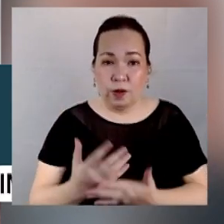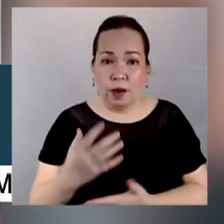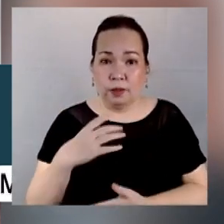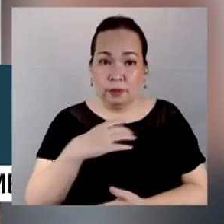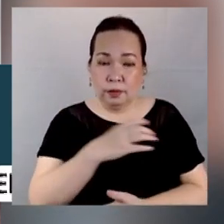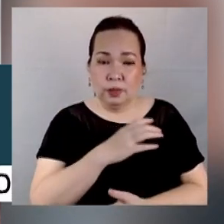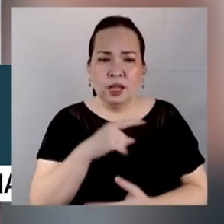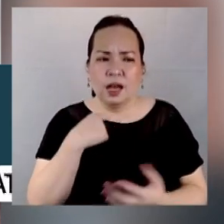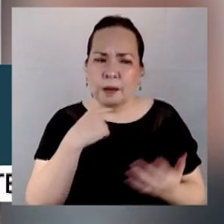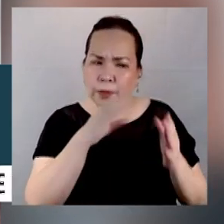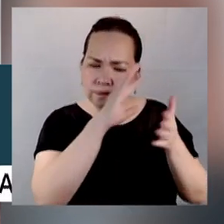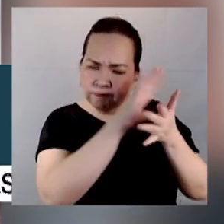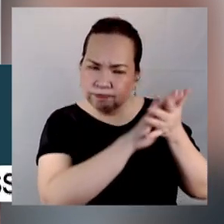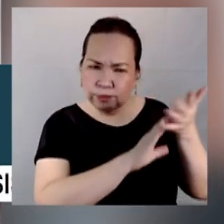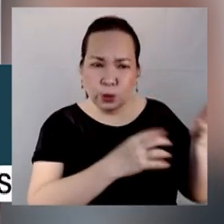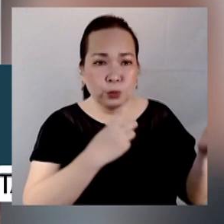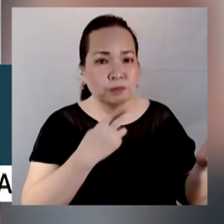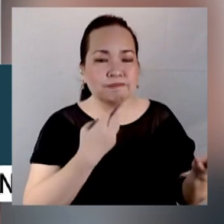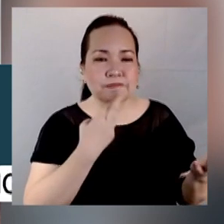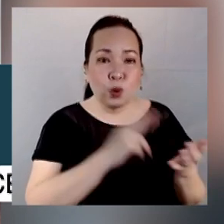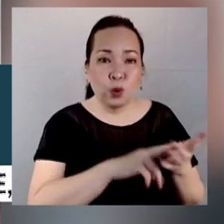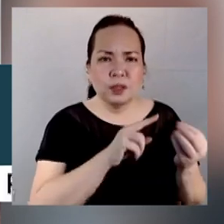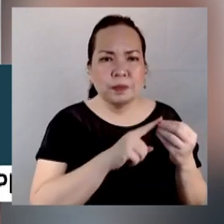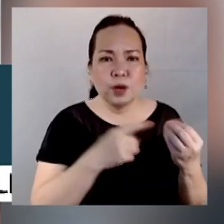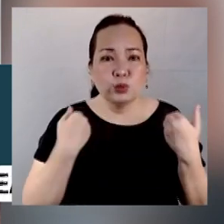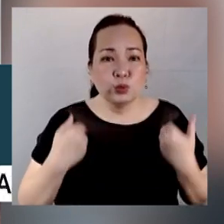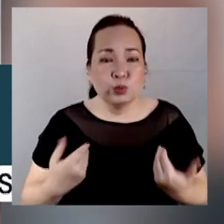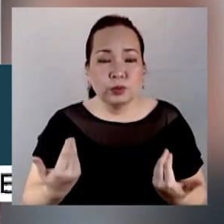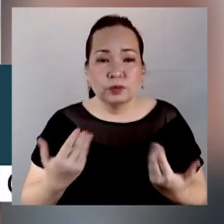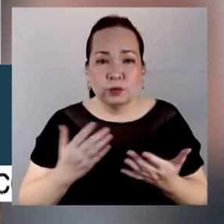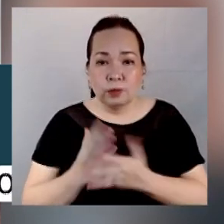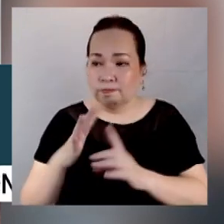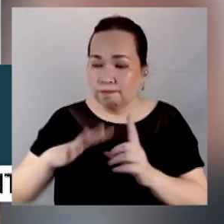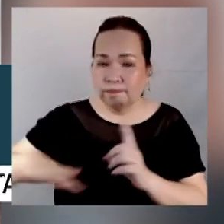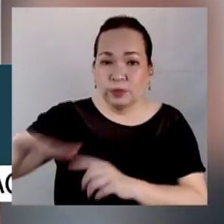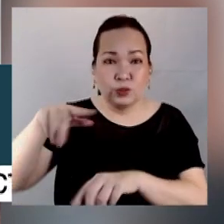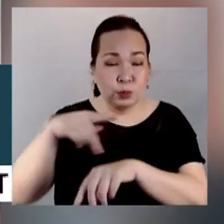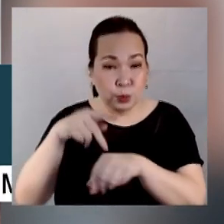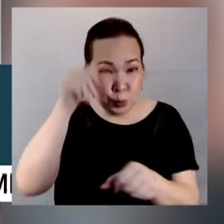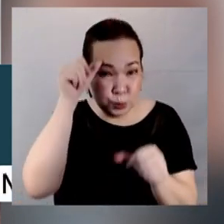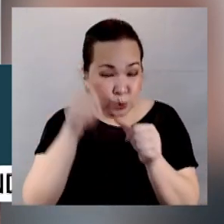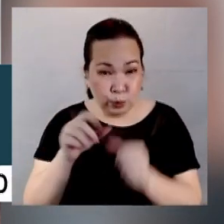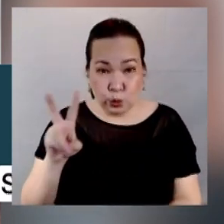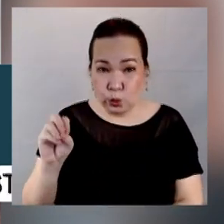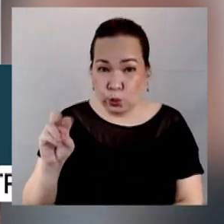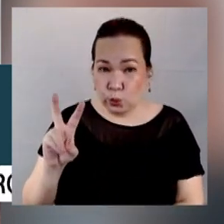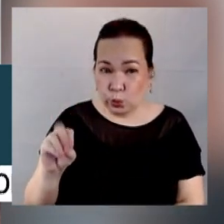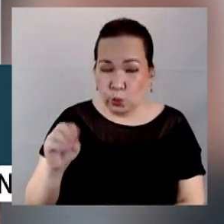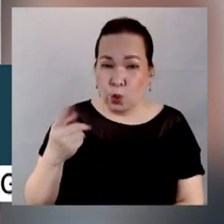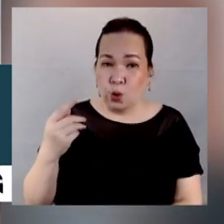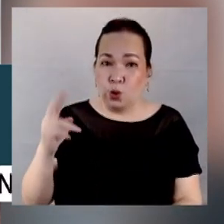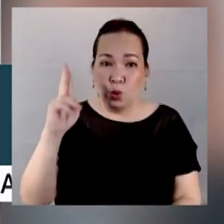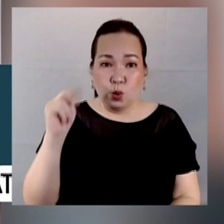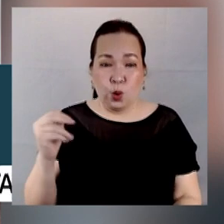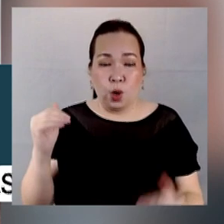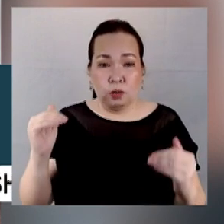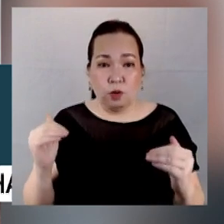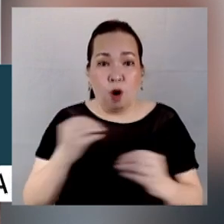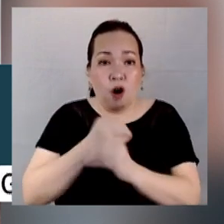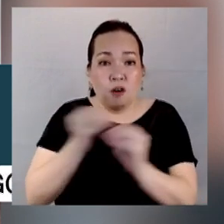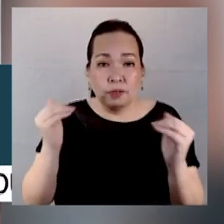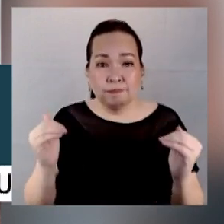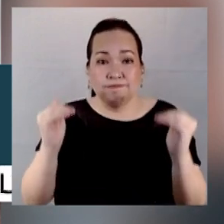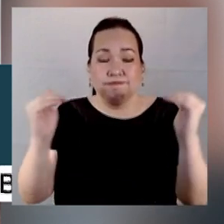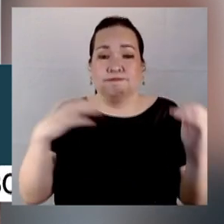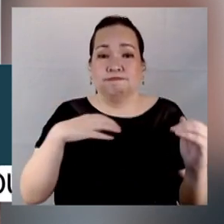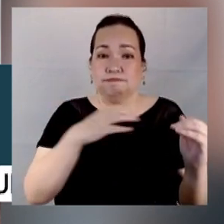on the human rights situation in the Philippines. If we recall, in 2020, the United Nations Office of the High Commissioner for Human Rights released a